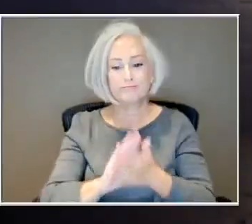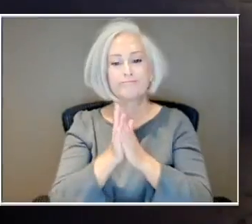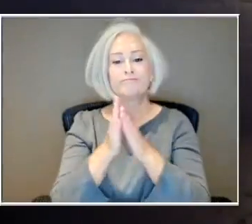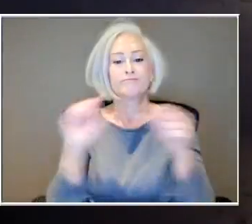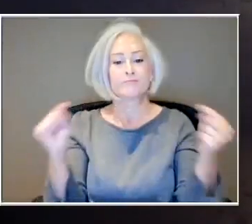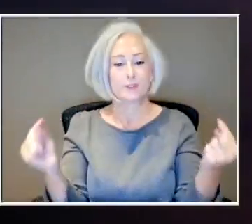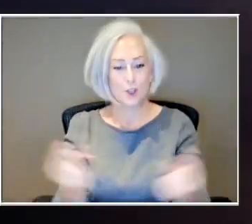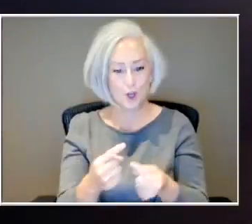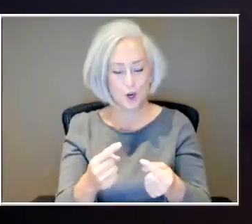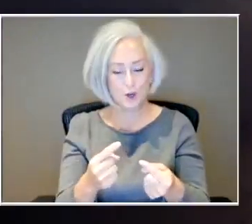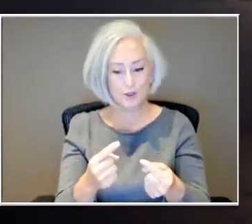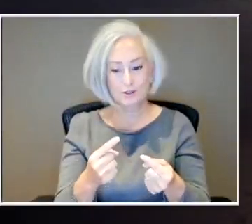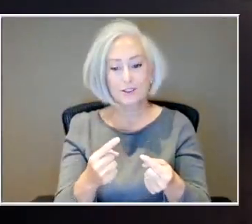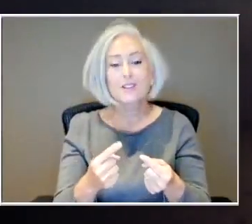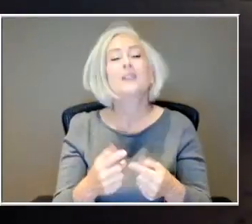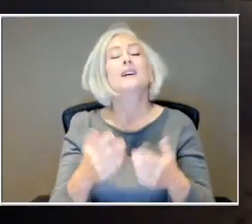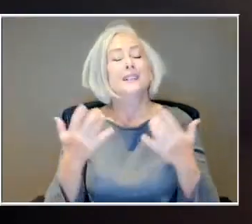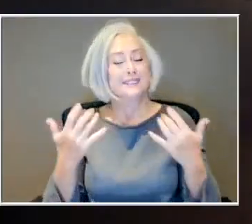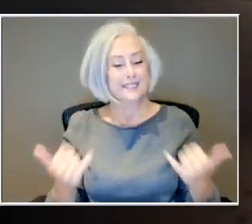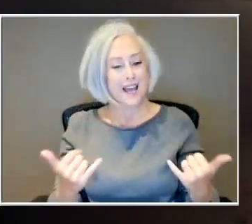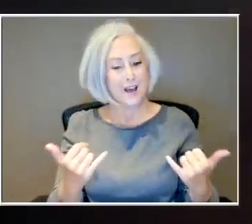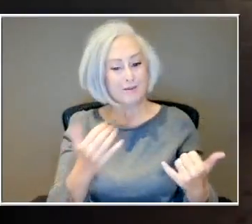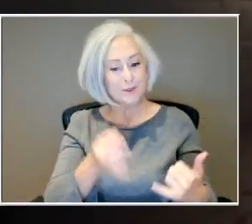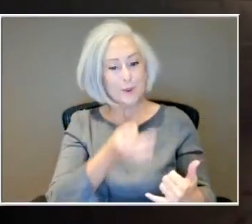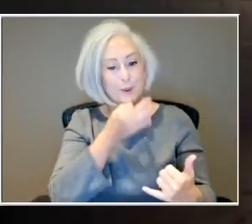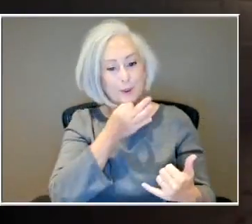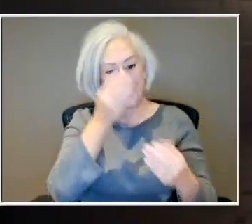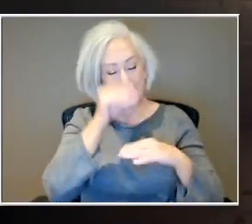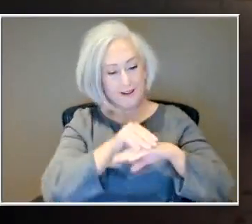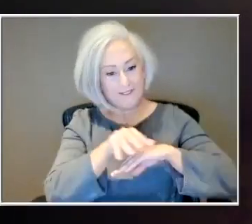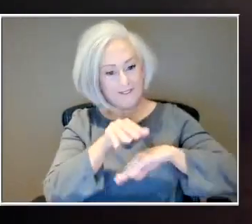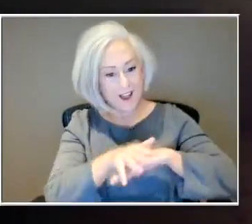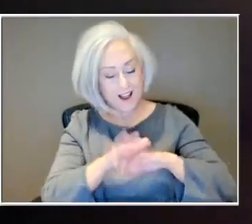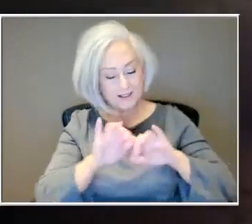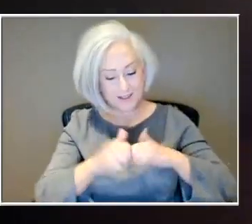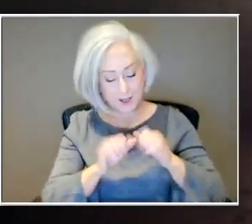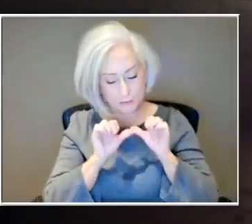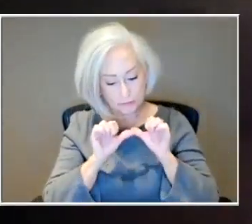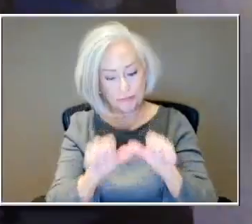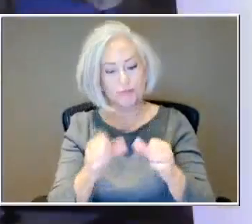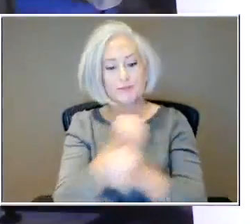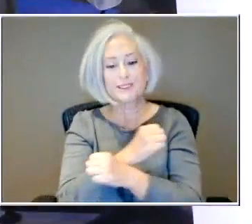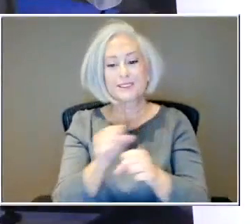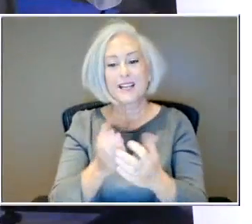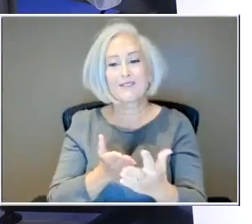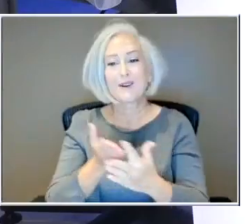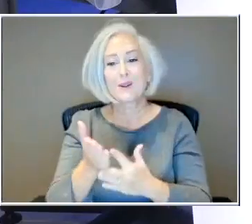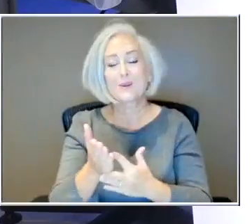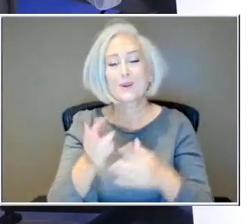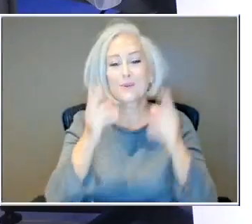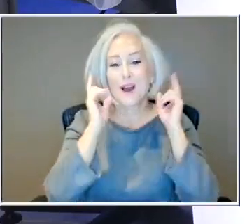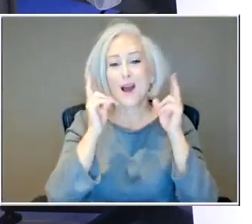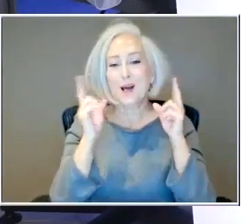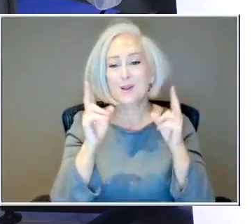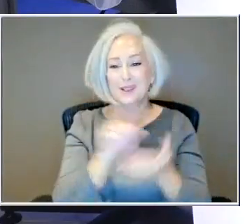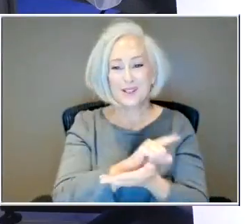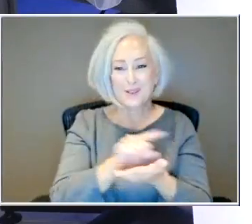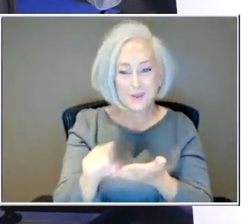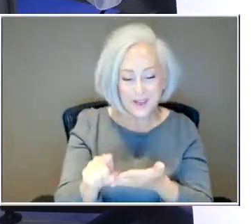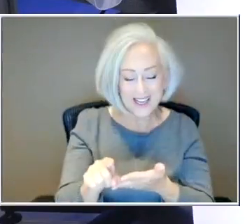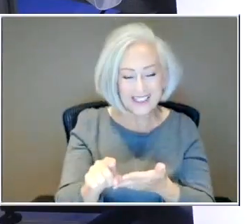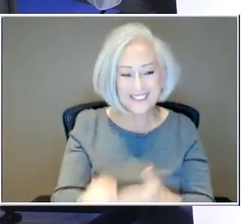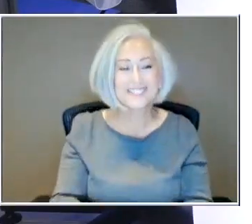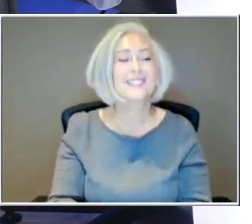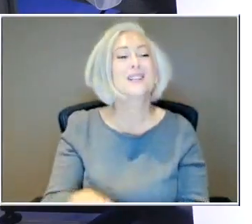for staying safe throughout Halloween week. We'll hear from two specialists, Medical Director of Inpatient Pediatrics and Pediatric